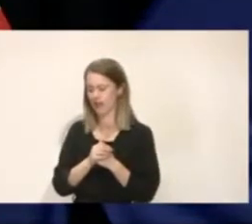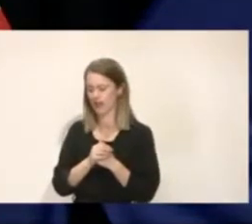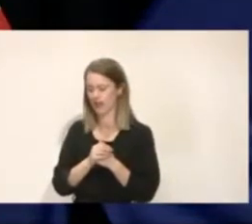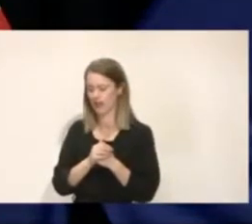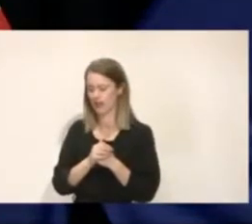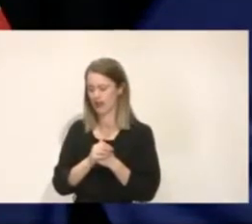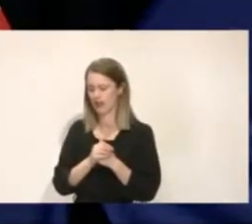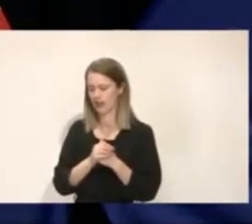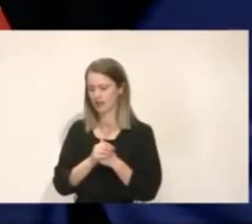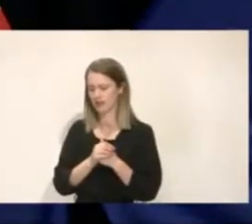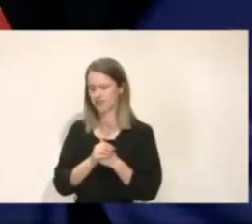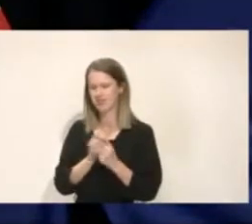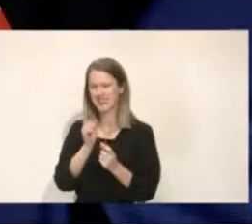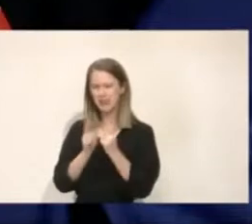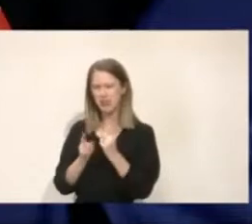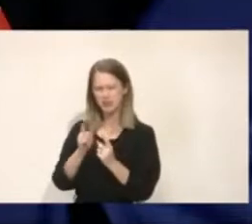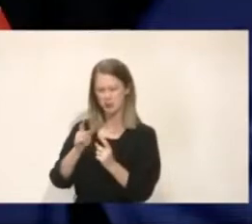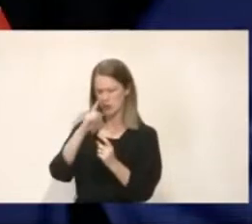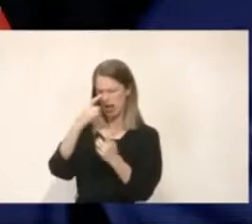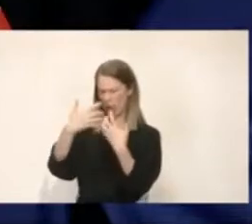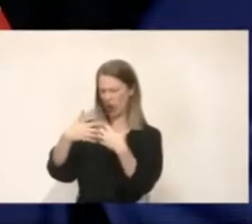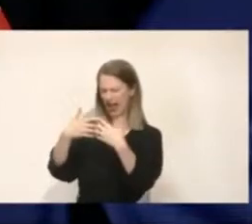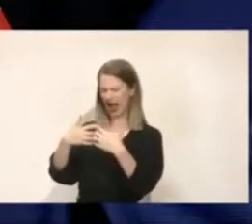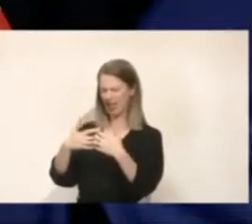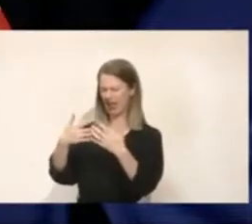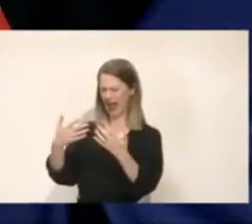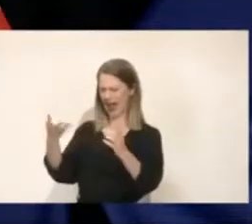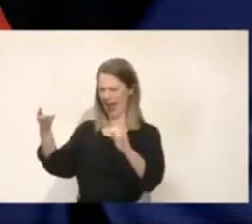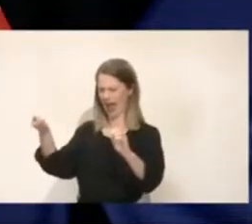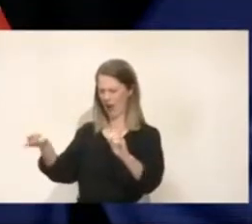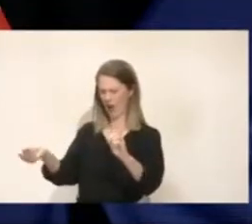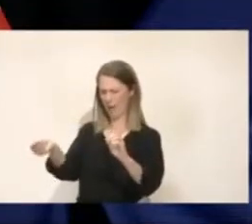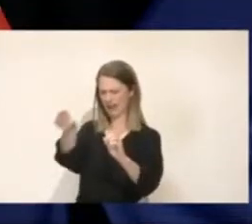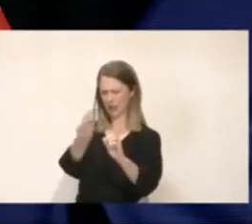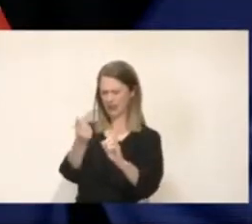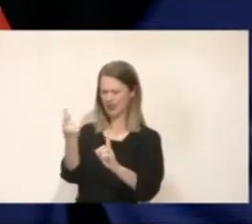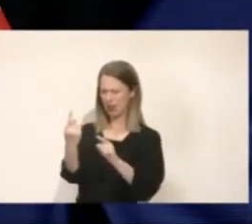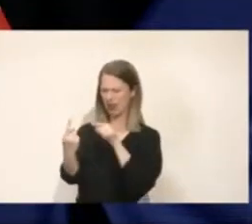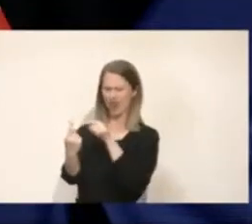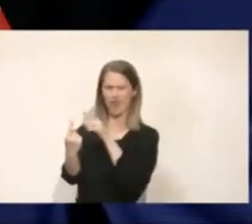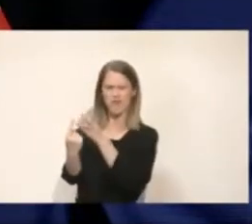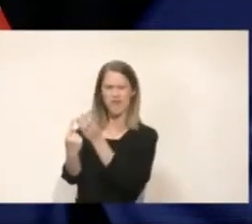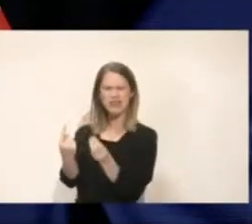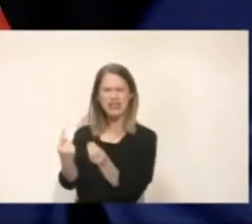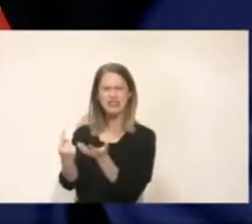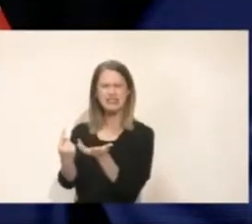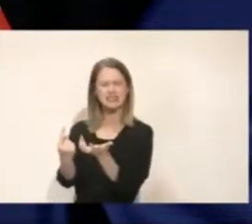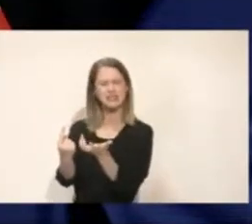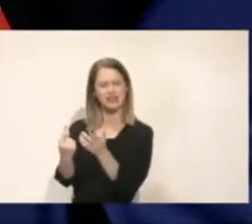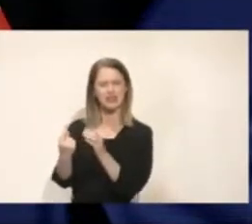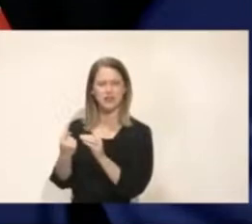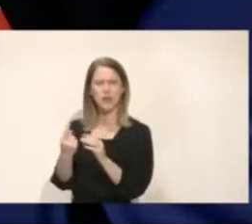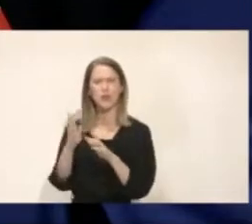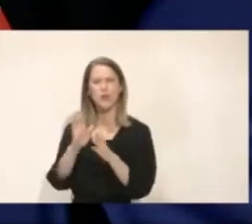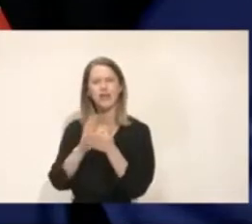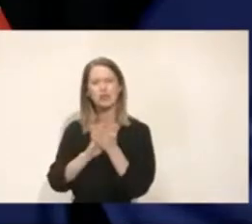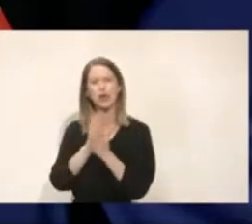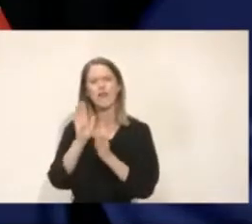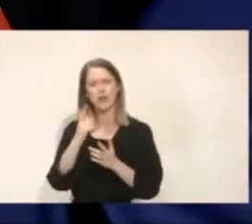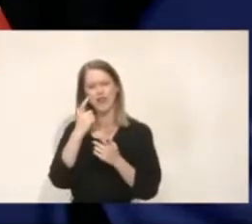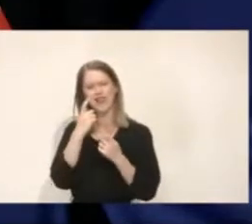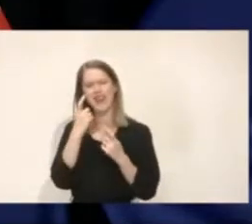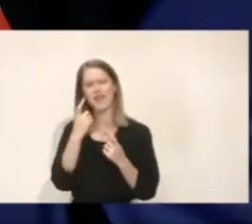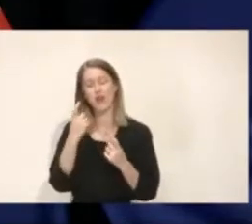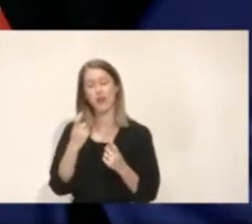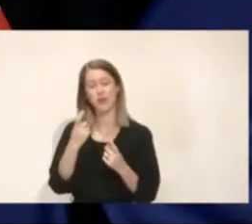an inability to find the human-to-human link, and we have still been able to contain those. But it does give reason for caution, and that's why